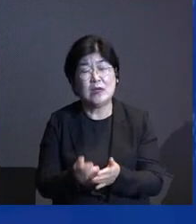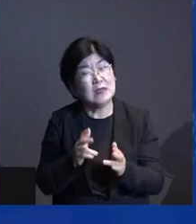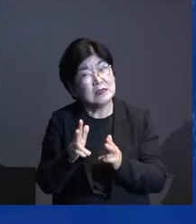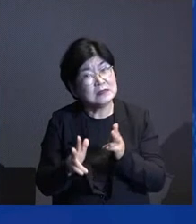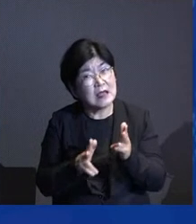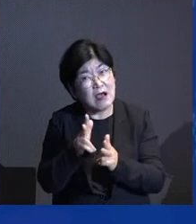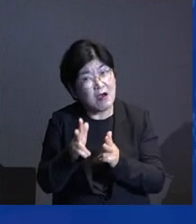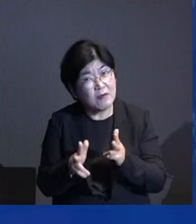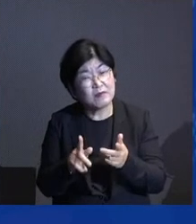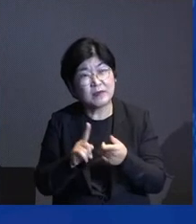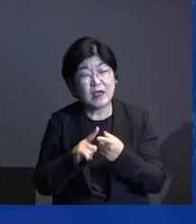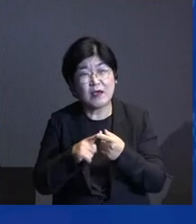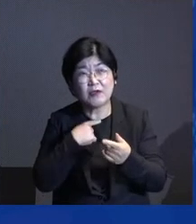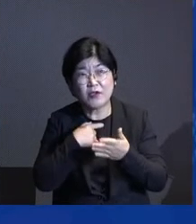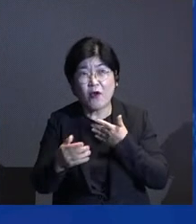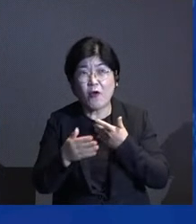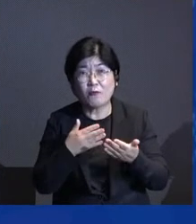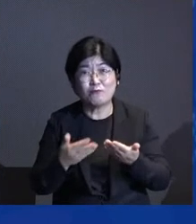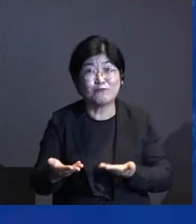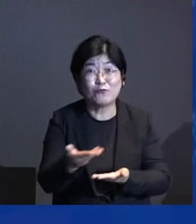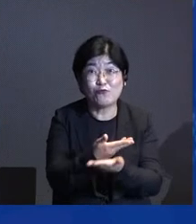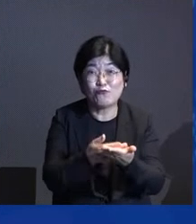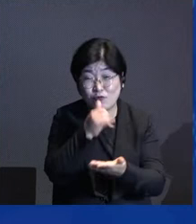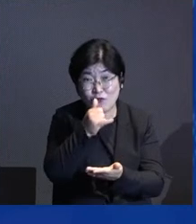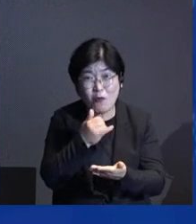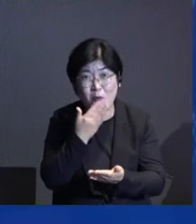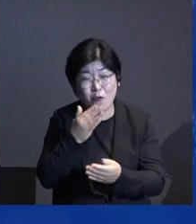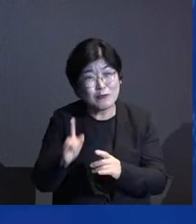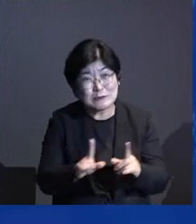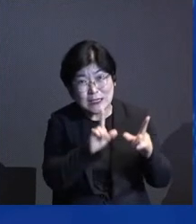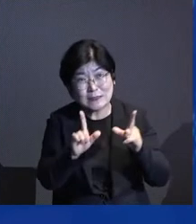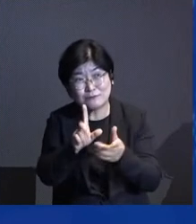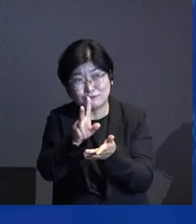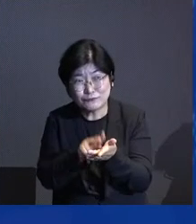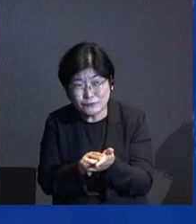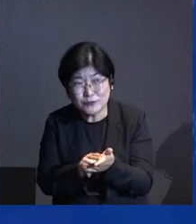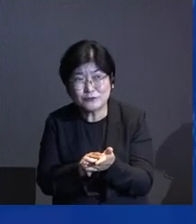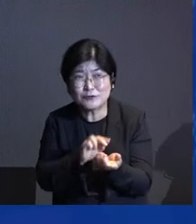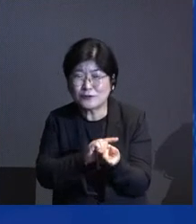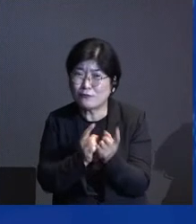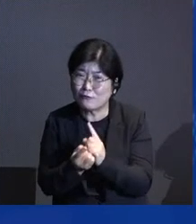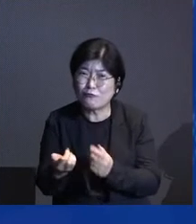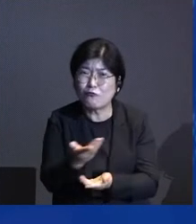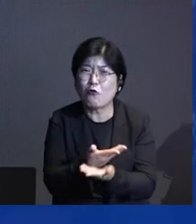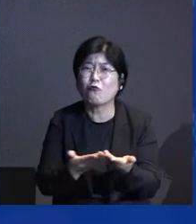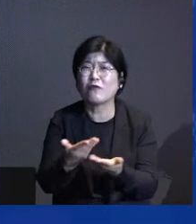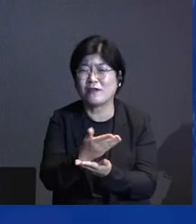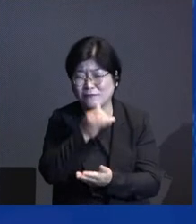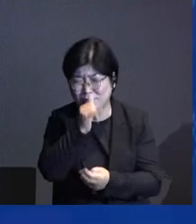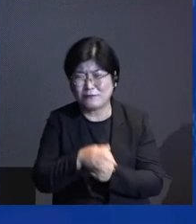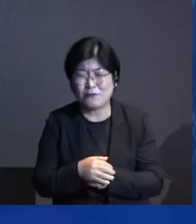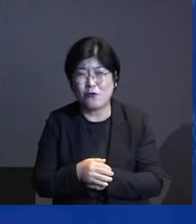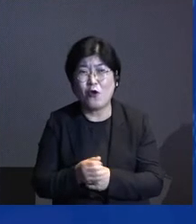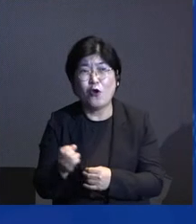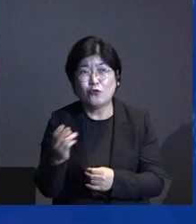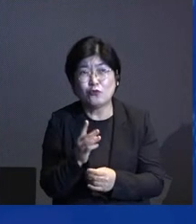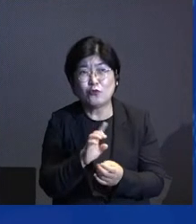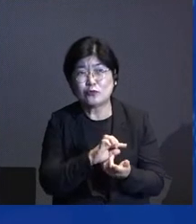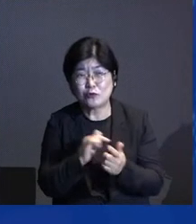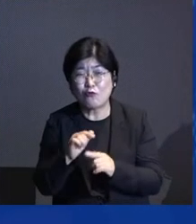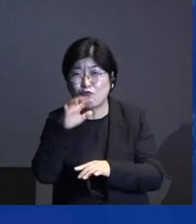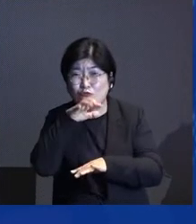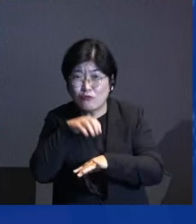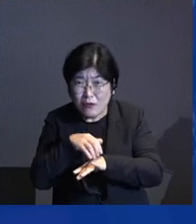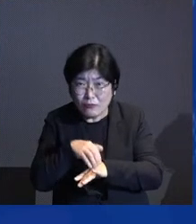to help improve their livelihood. And the club will also provide training on age-friendly